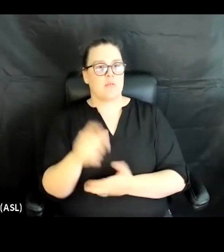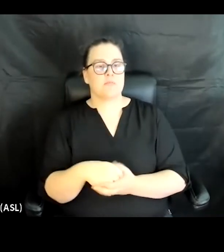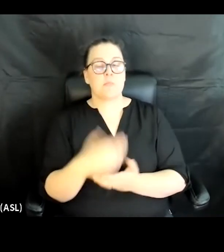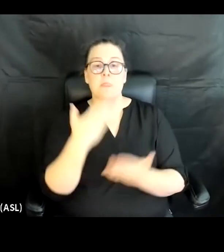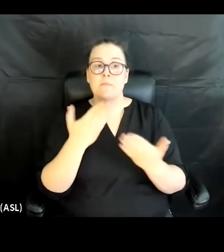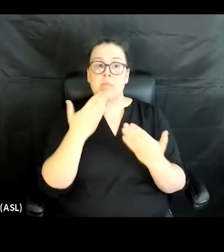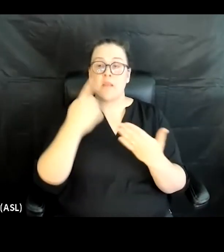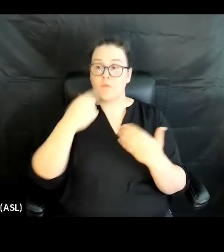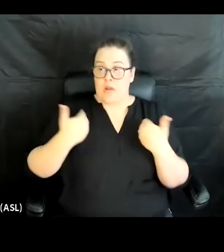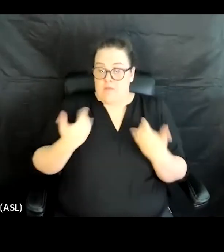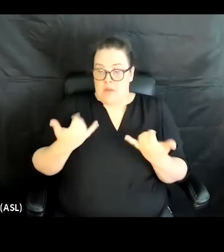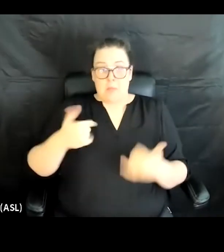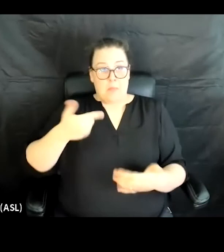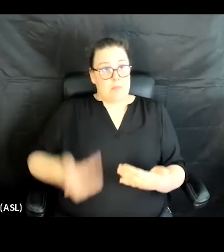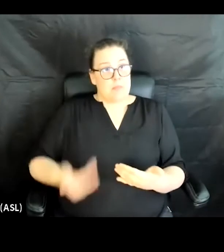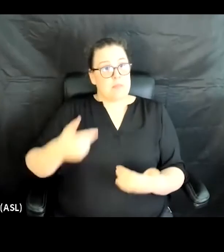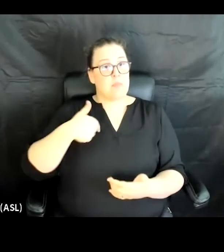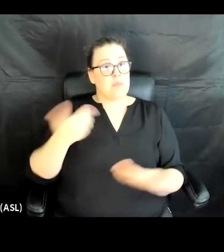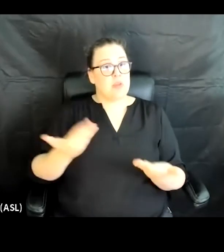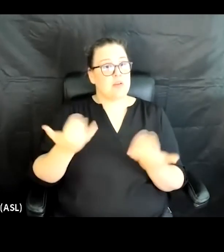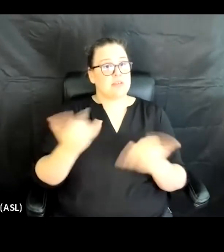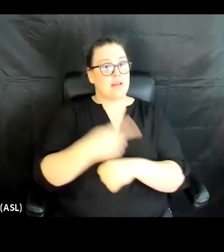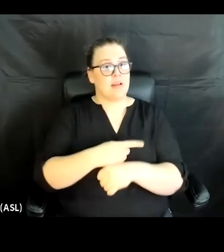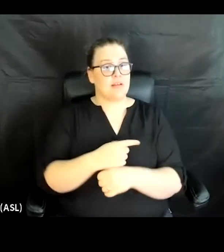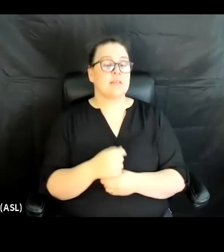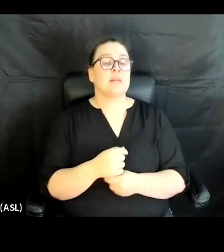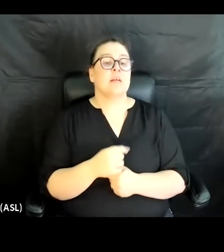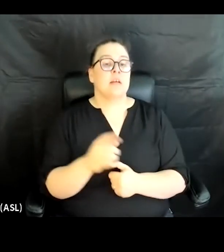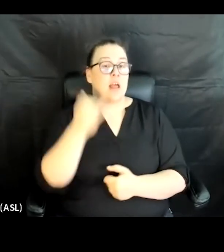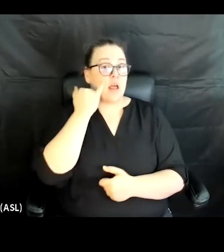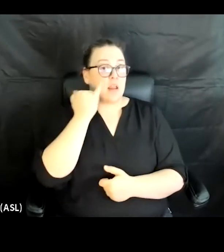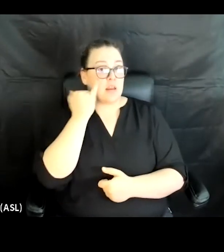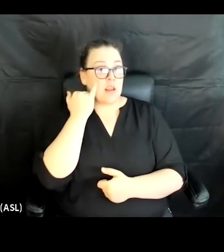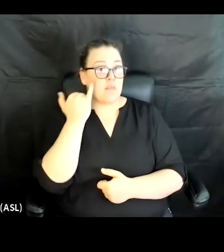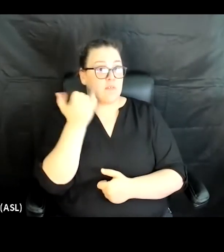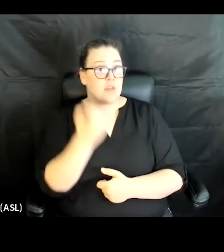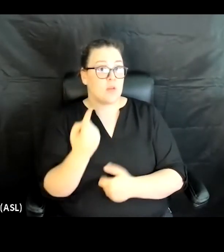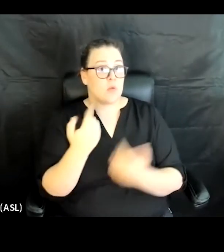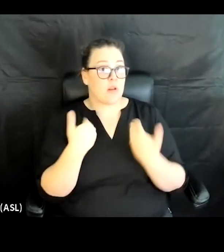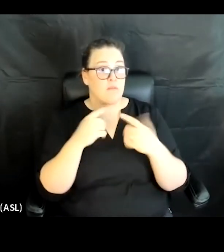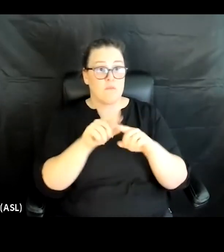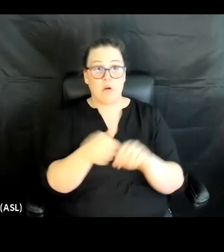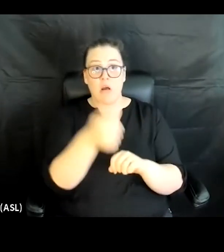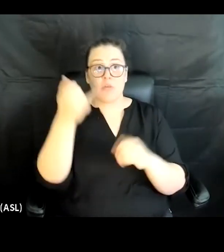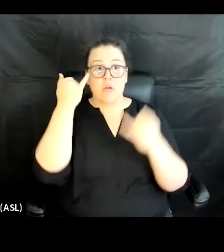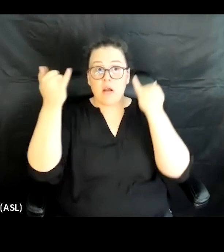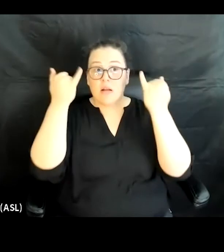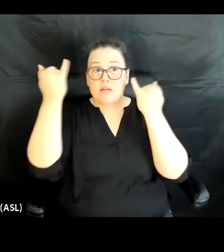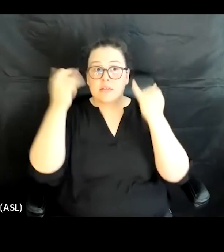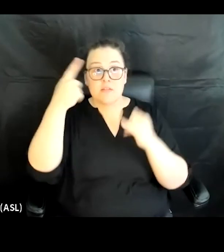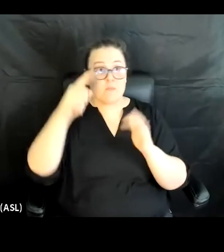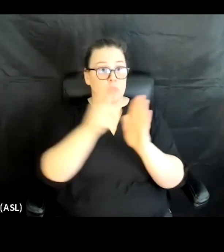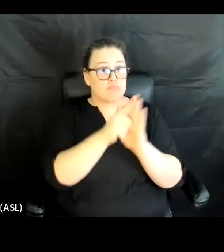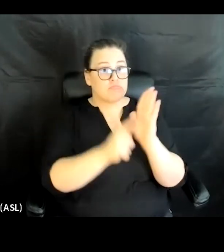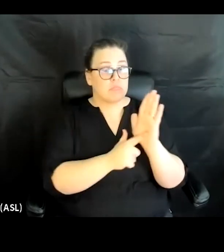for having me here to speak on behalf of Assemblywoman Gunther. And if anyone has any other ideas for legislation, just know our door is